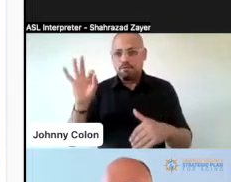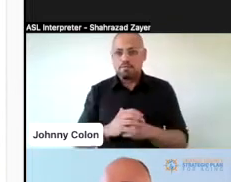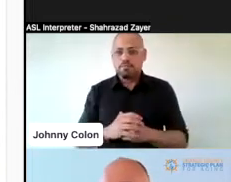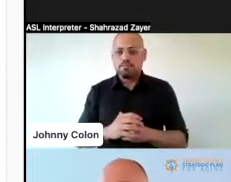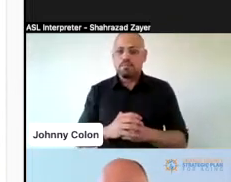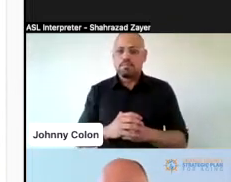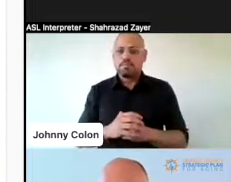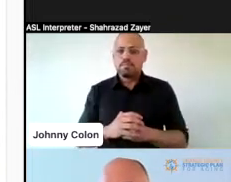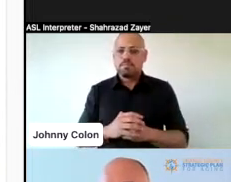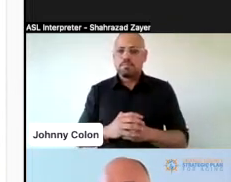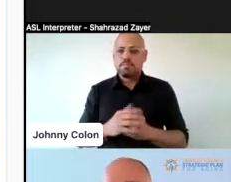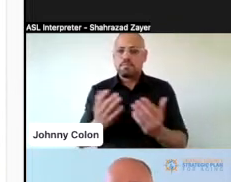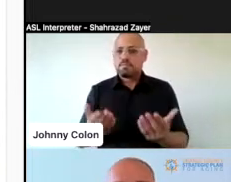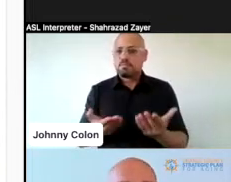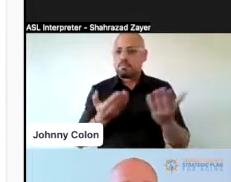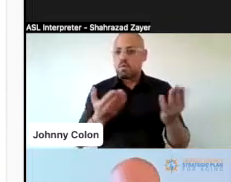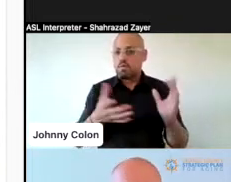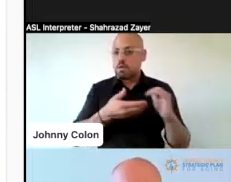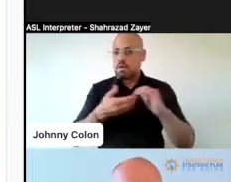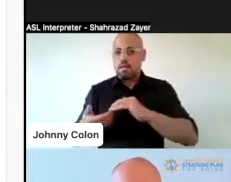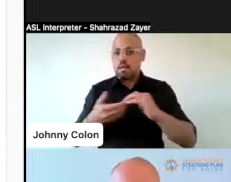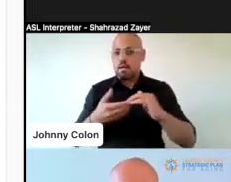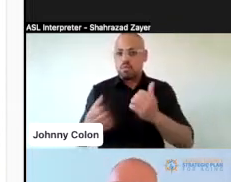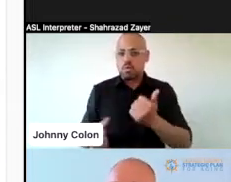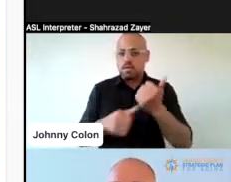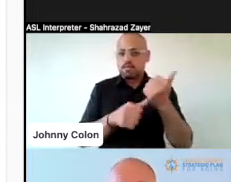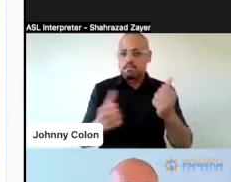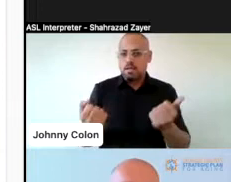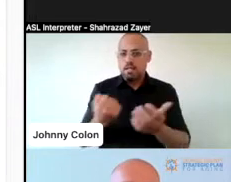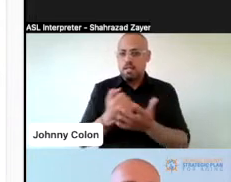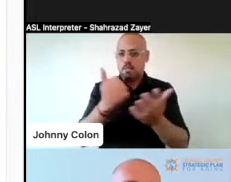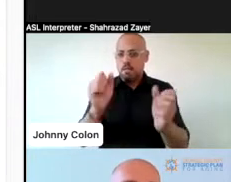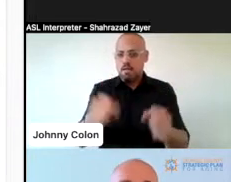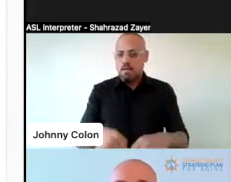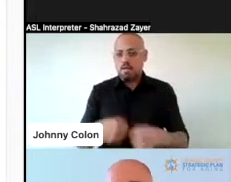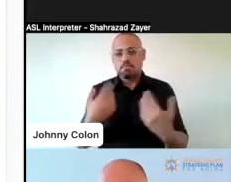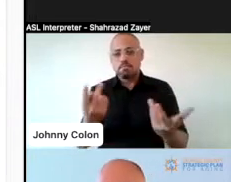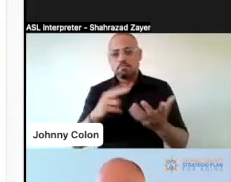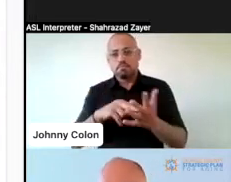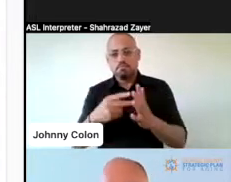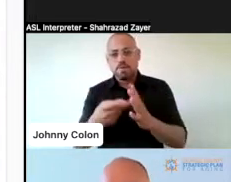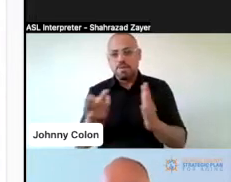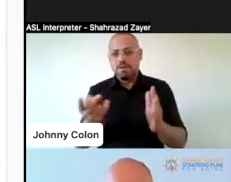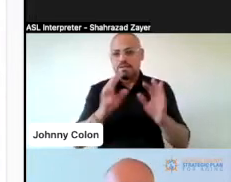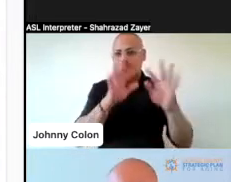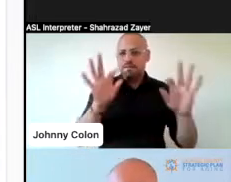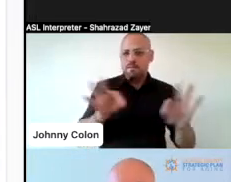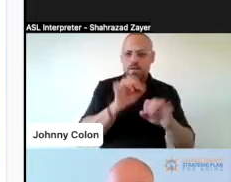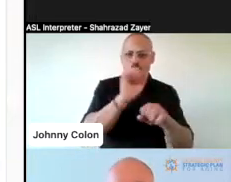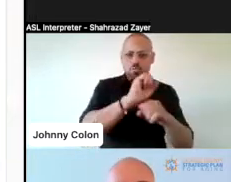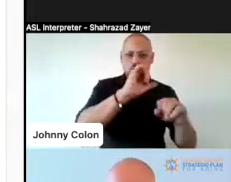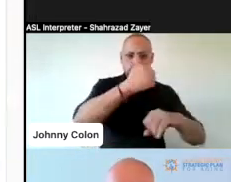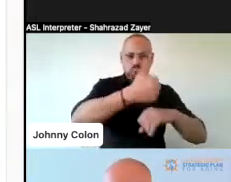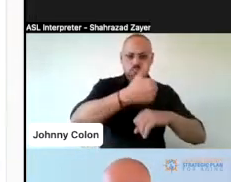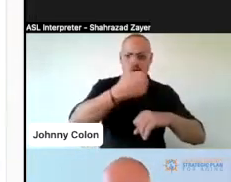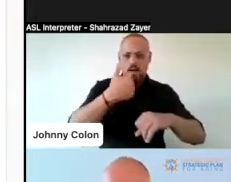discovered, or offers to collaborate and assist. So in essence, we have this framework in place of